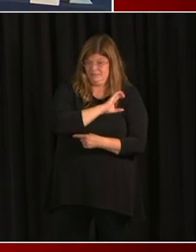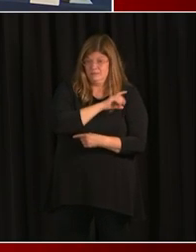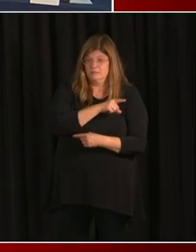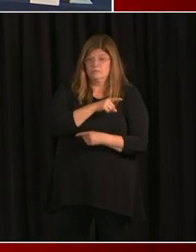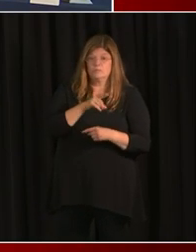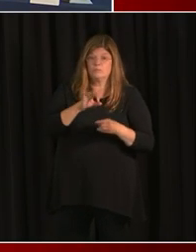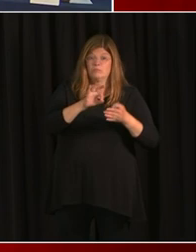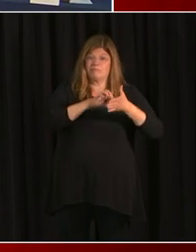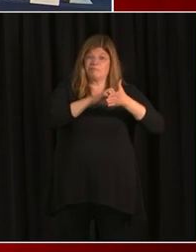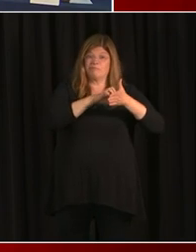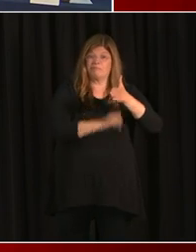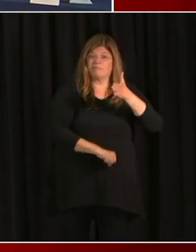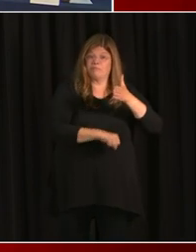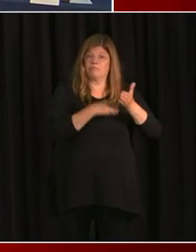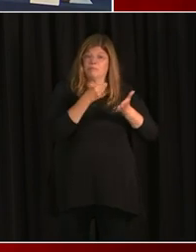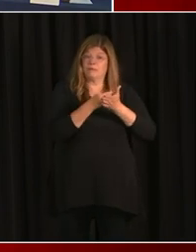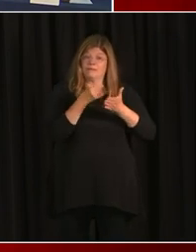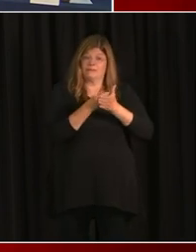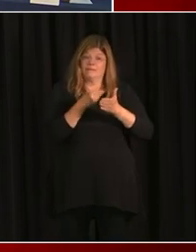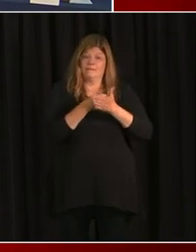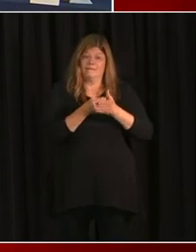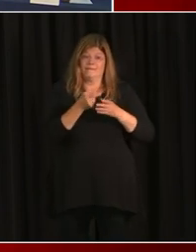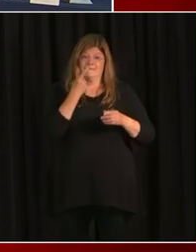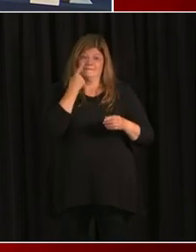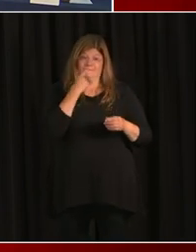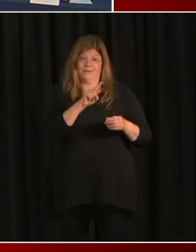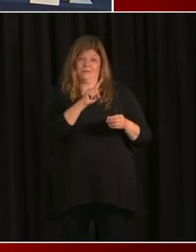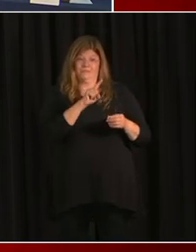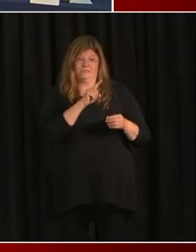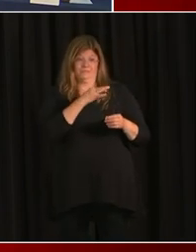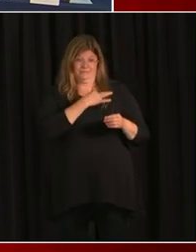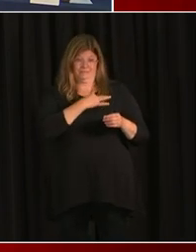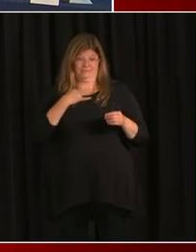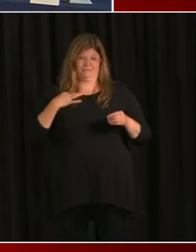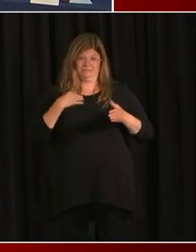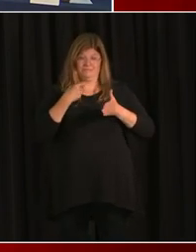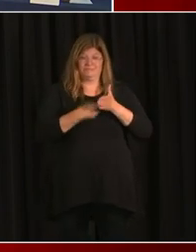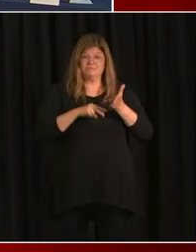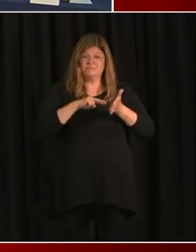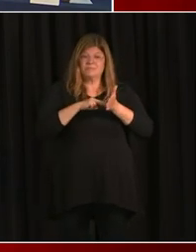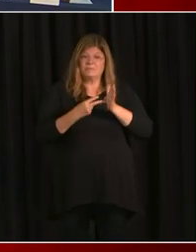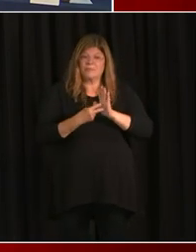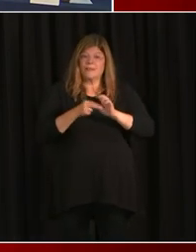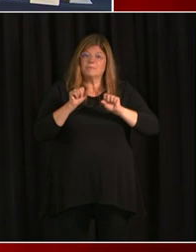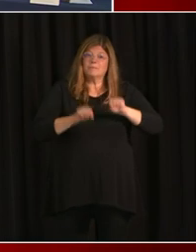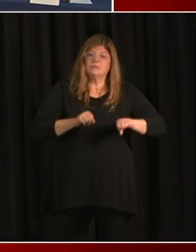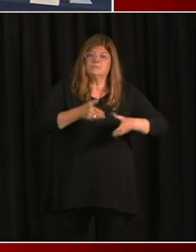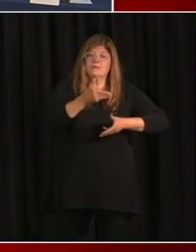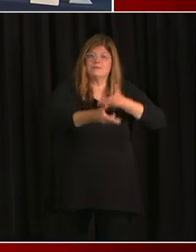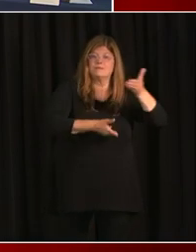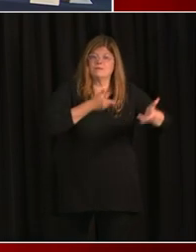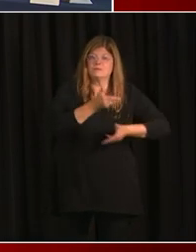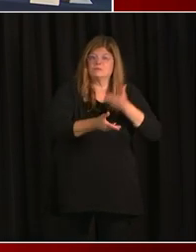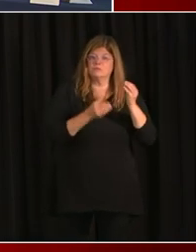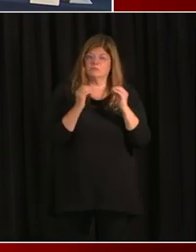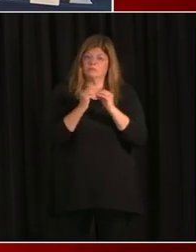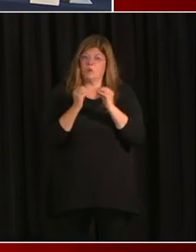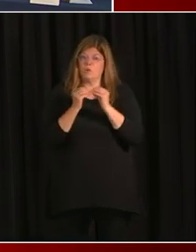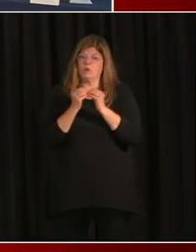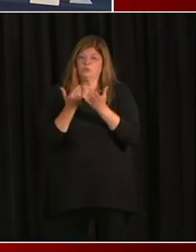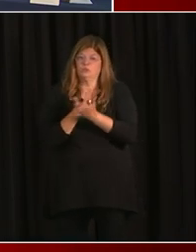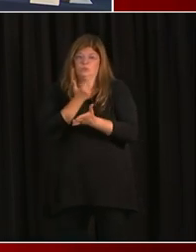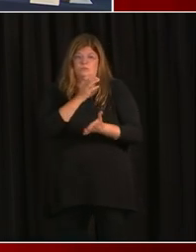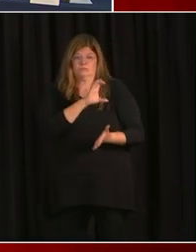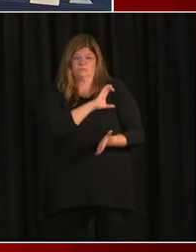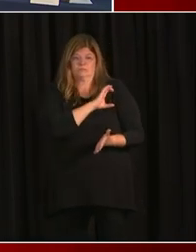remove funds for personnel costs, and that is the ability to hire new officers, and we have something in the